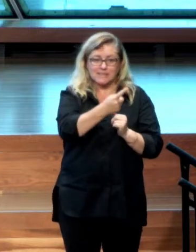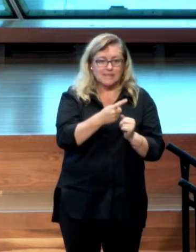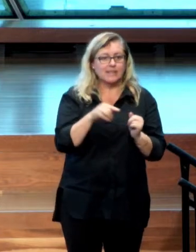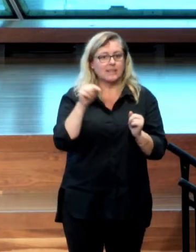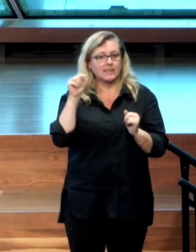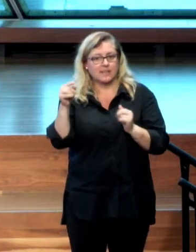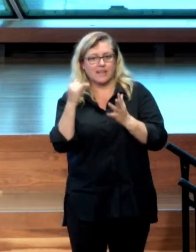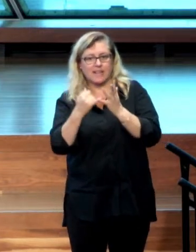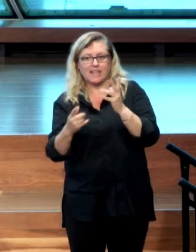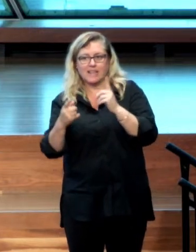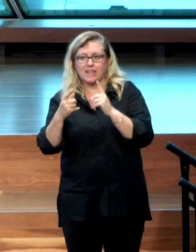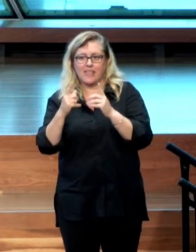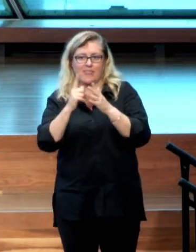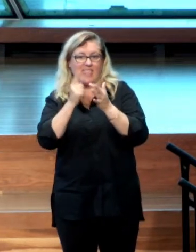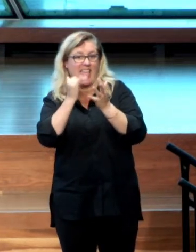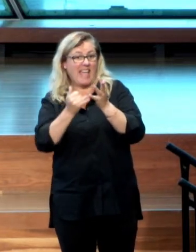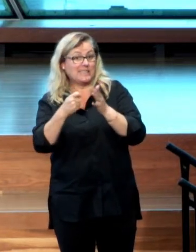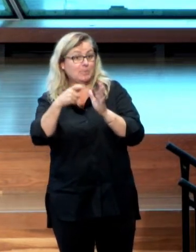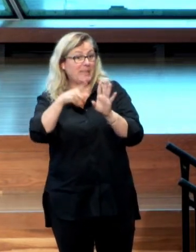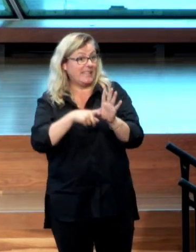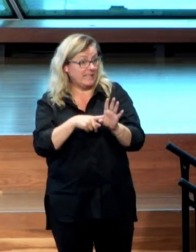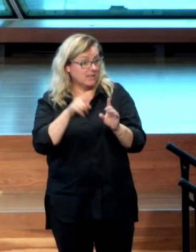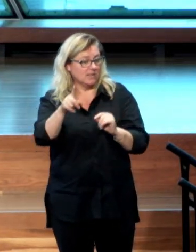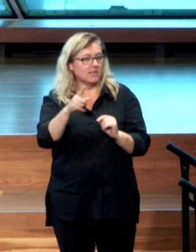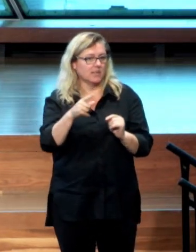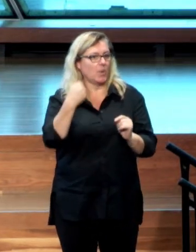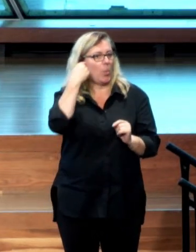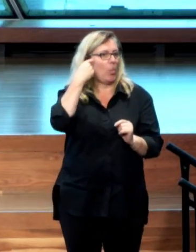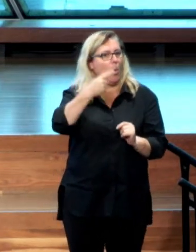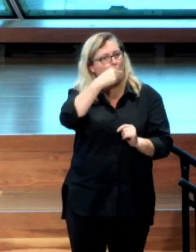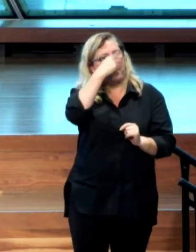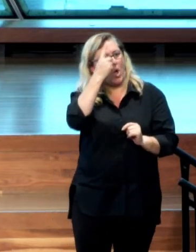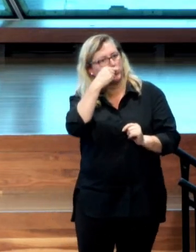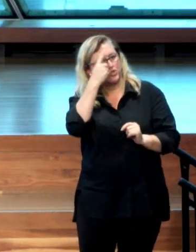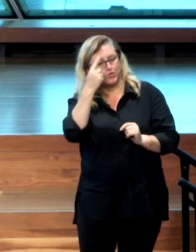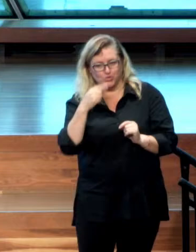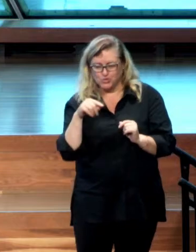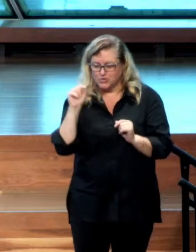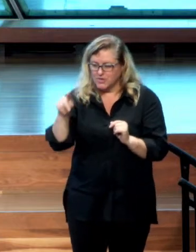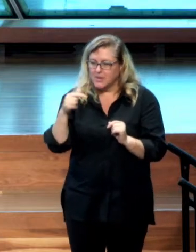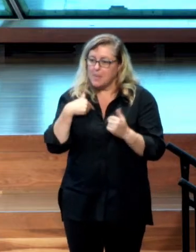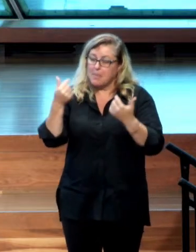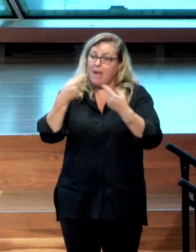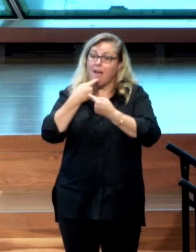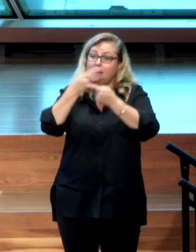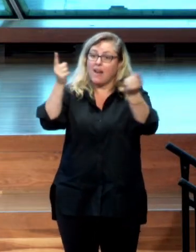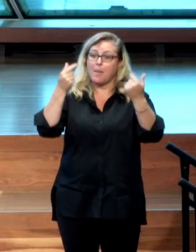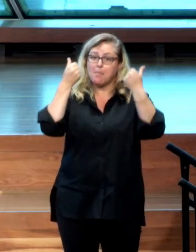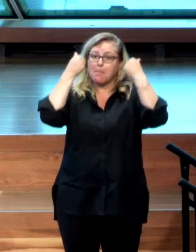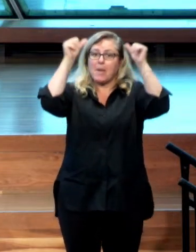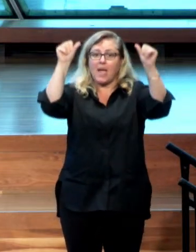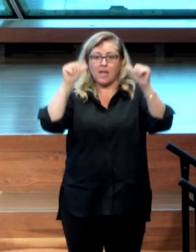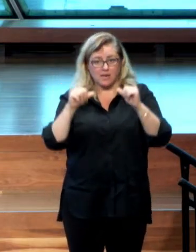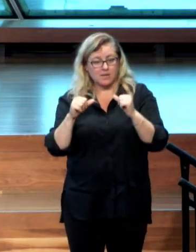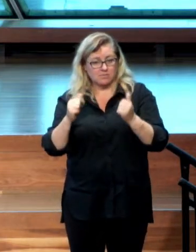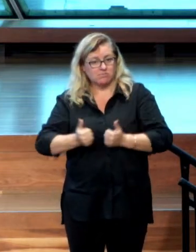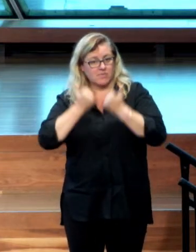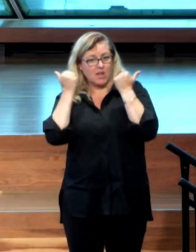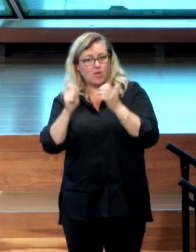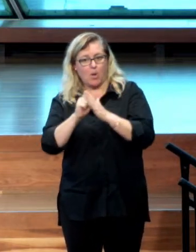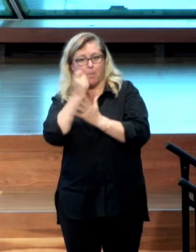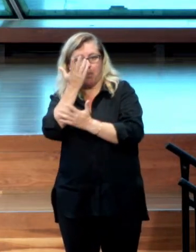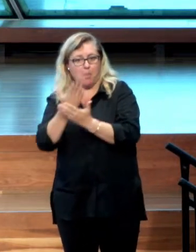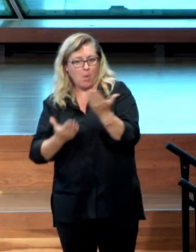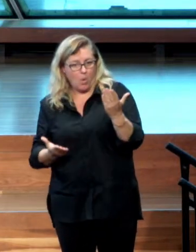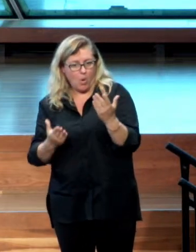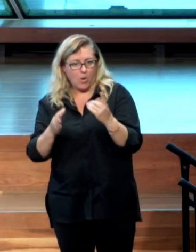posh, which I thought was fantastic. When it was announced that we will finally have our own poet laureate, I tell you,